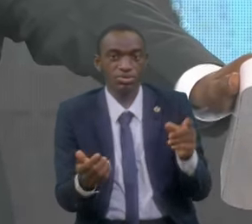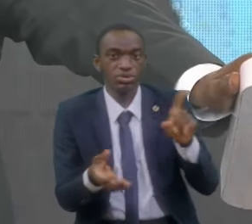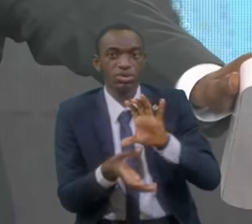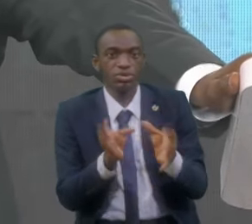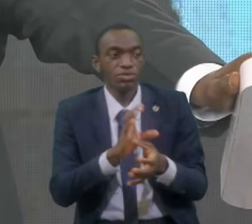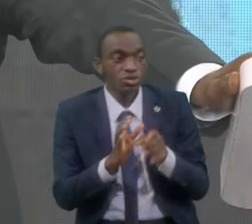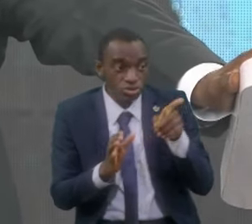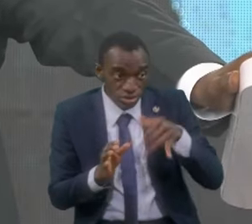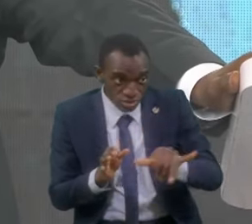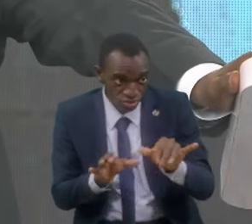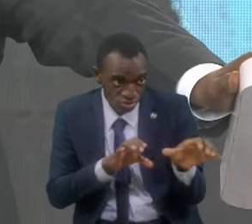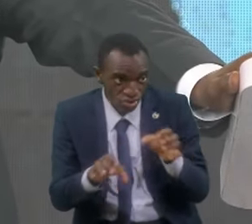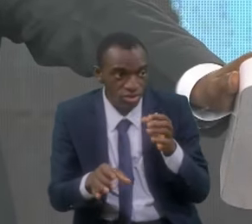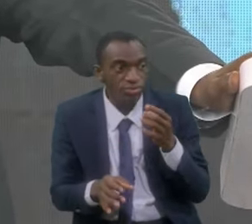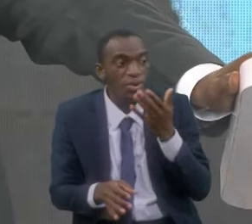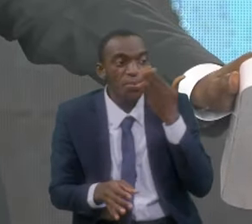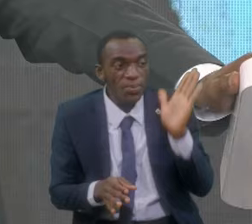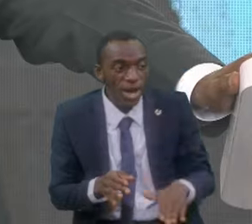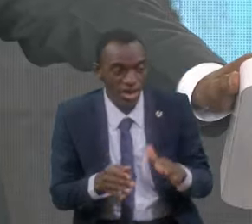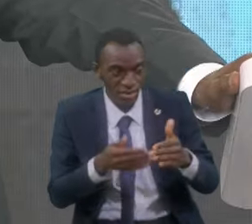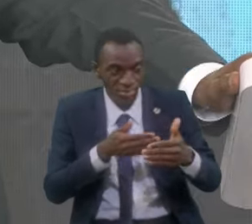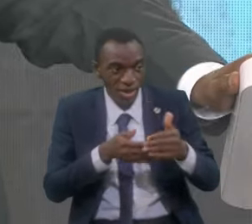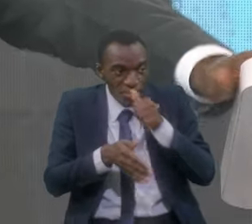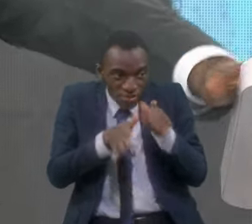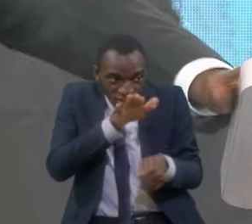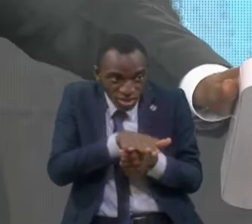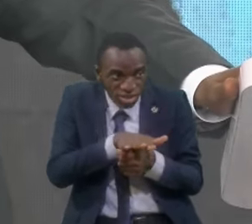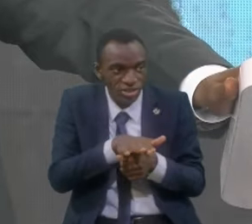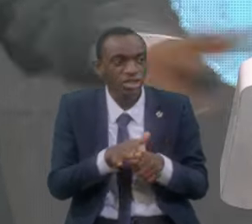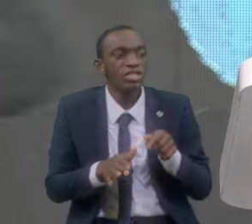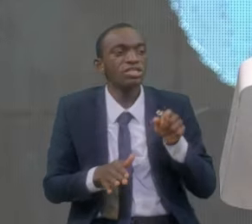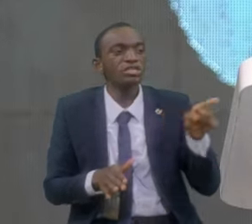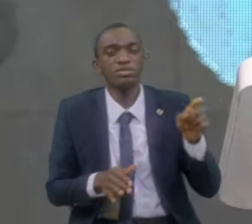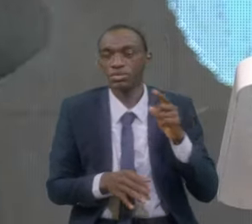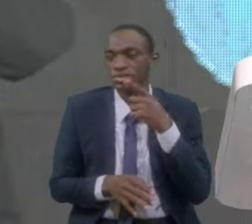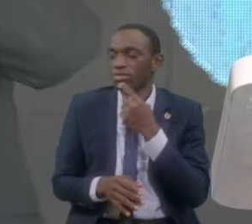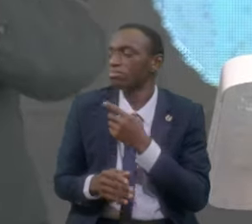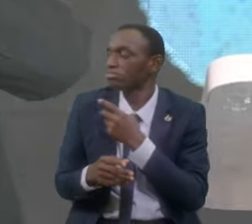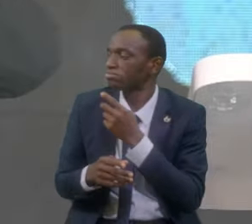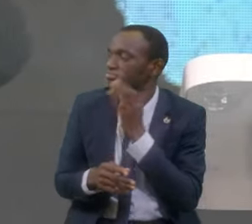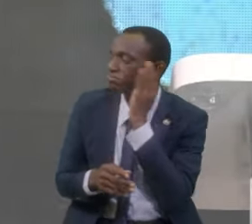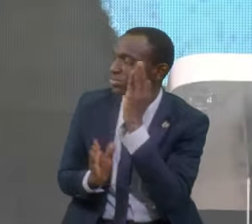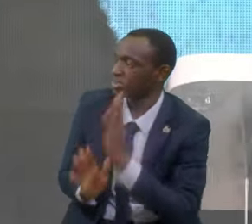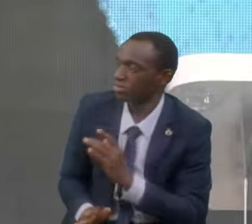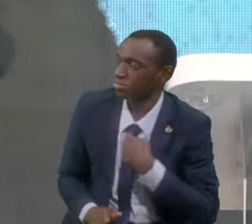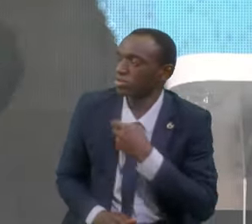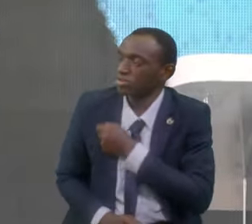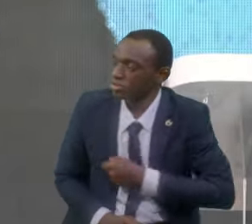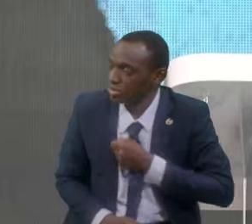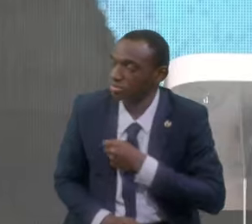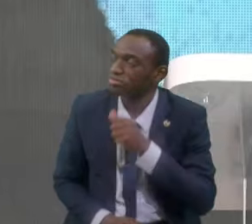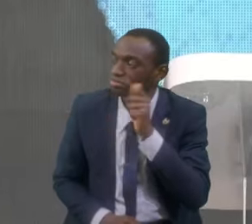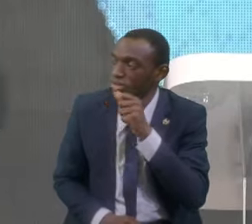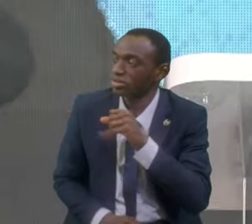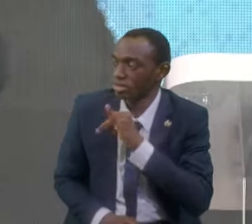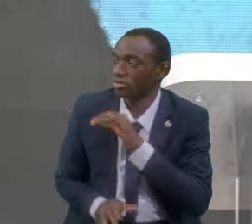doors? Pastor, I'm sorry. Yes. Where is the conversion? Conversion transforms